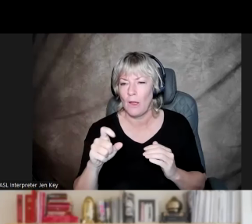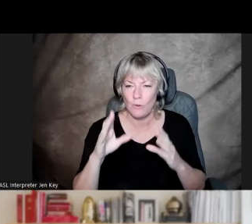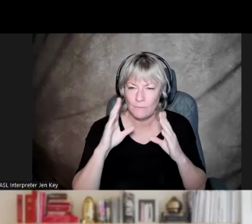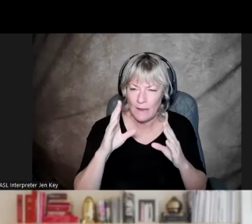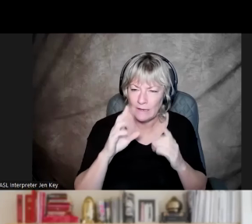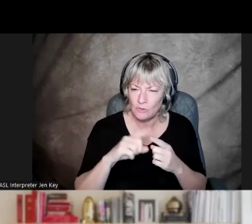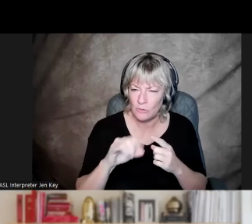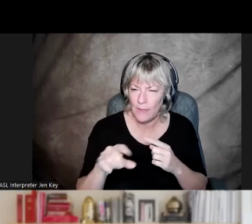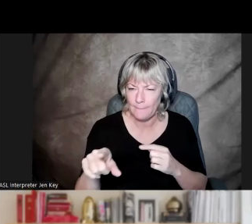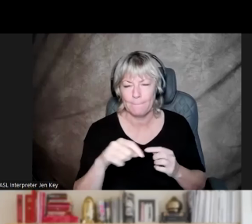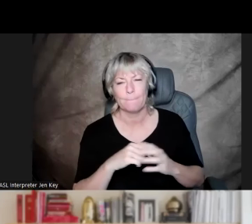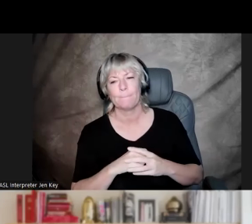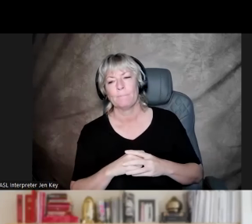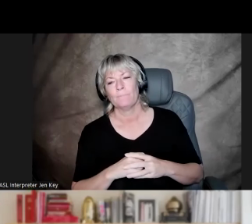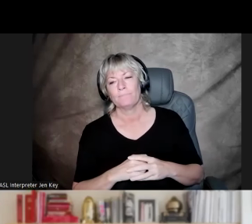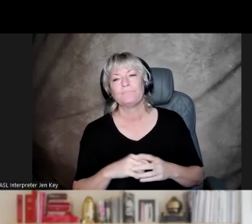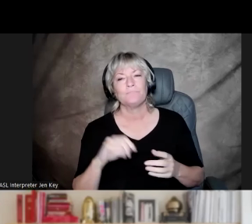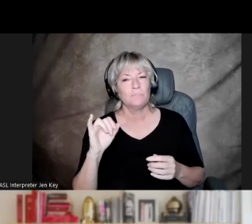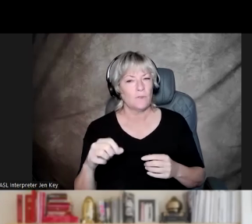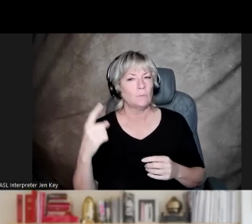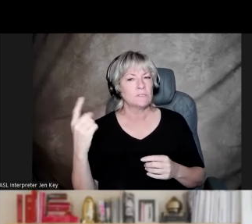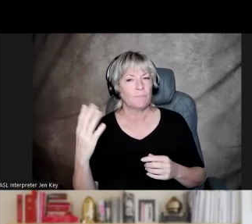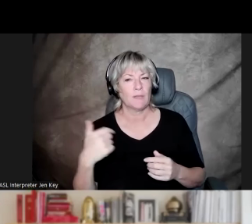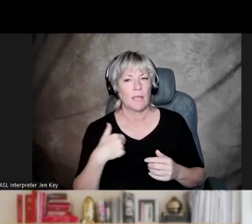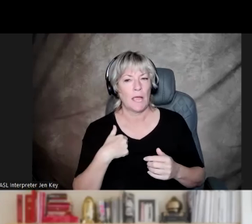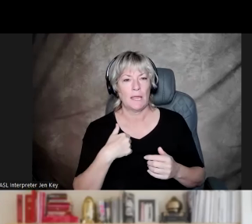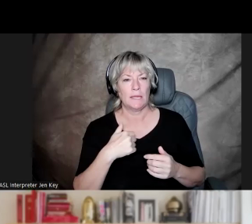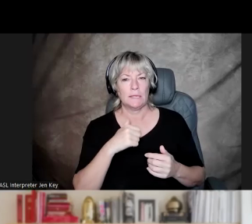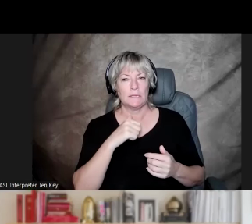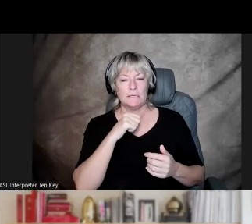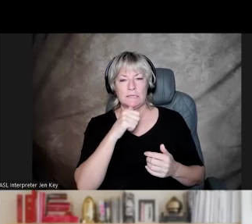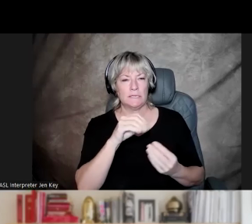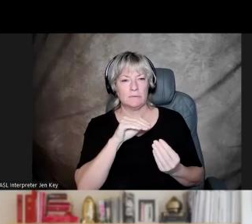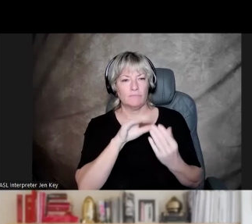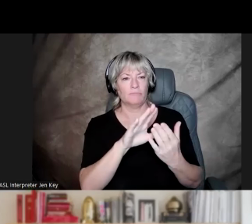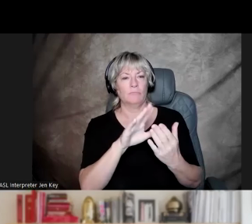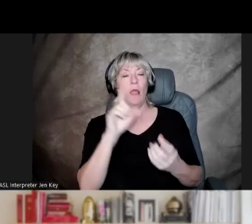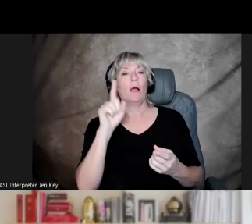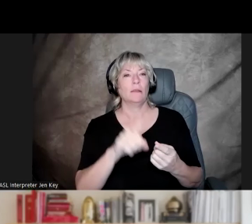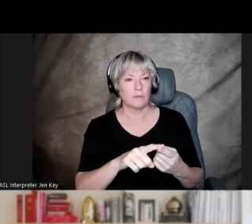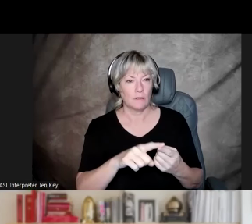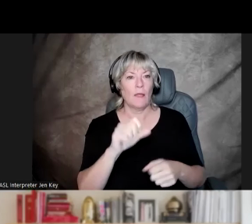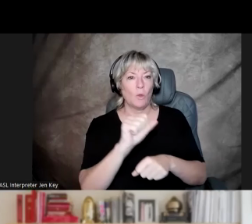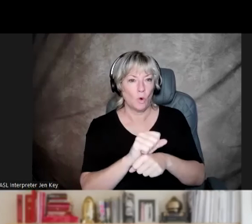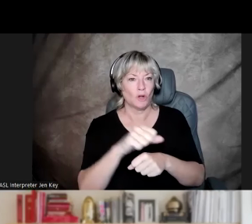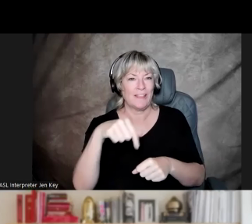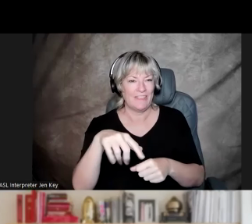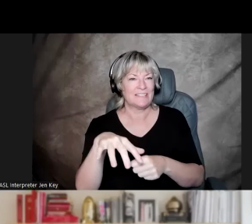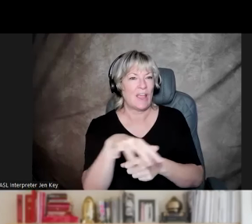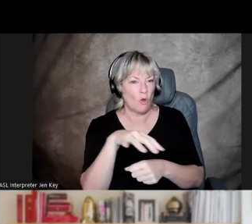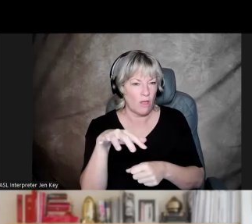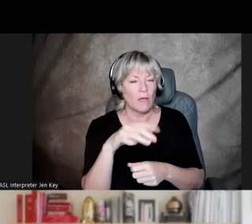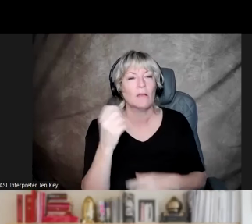to. Well, and that was something that I really didn't come into contact until I really worked in this area and